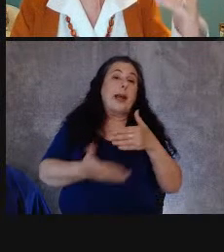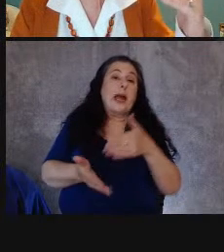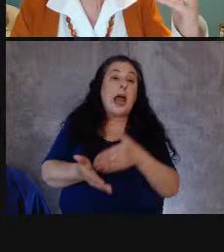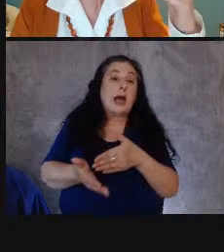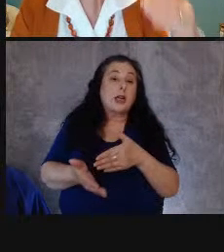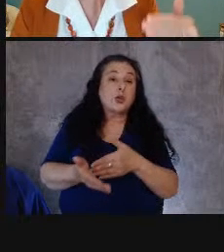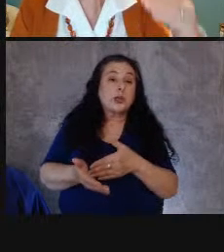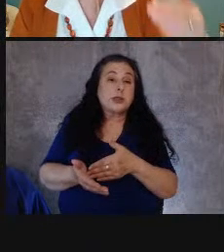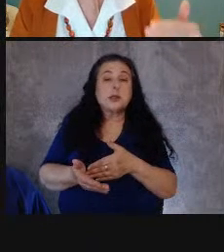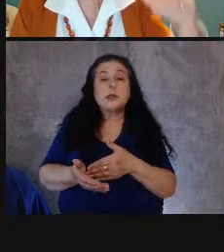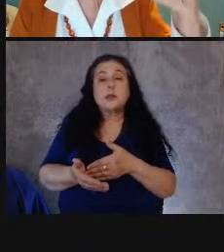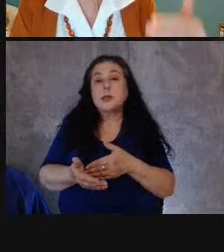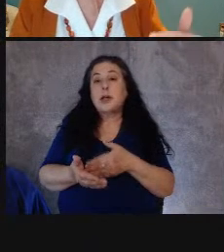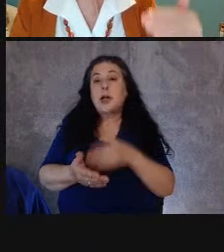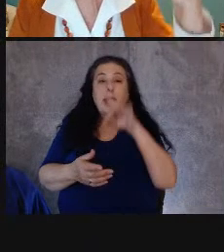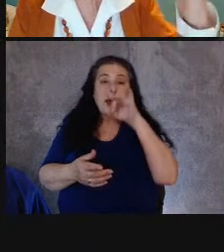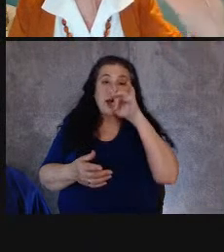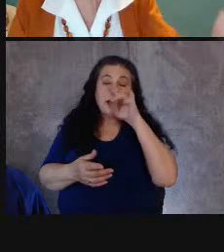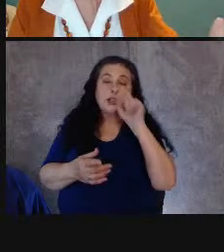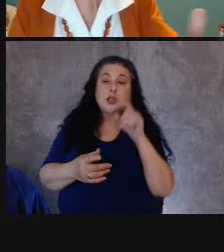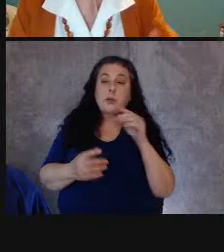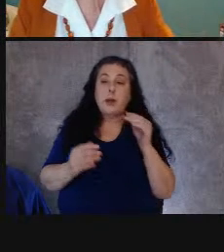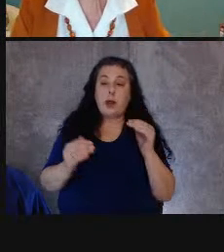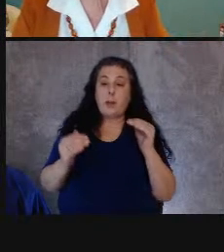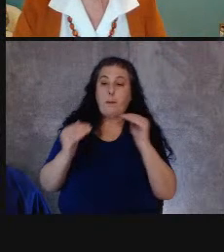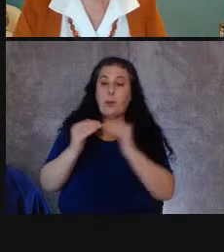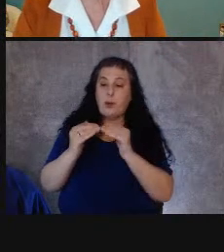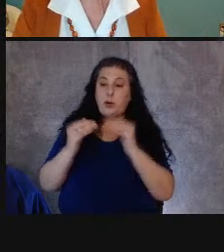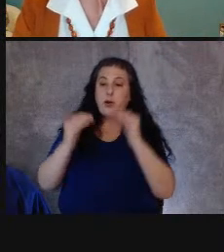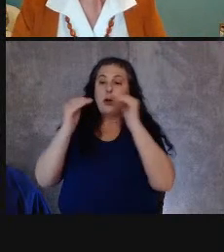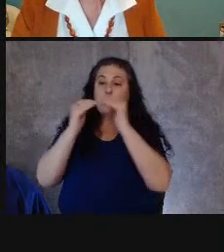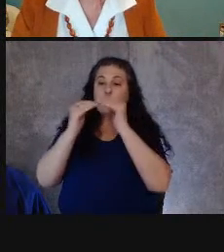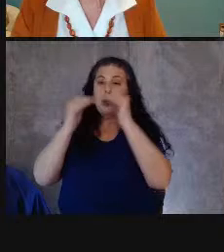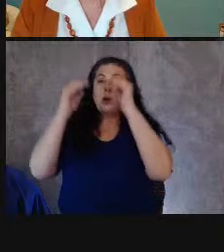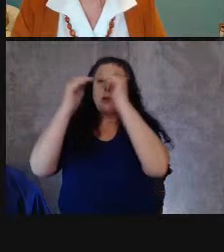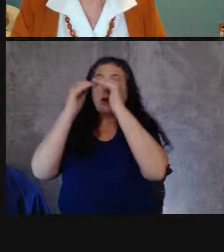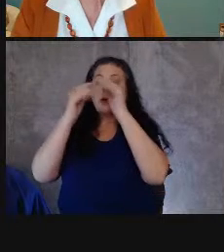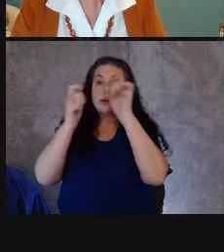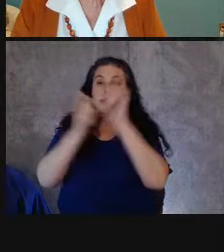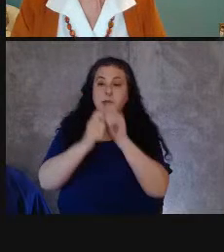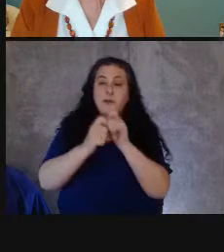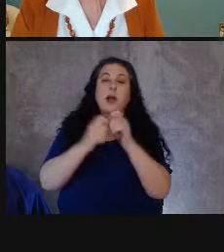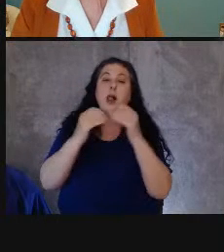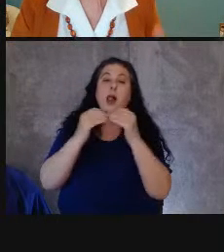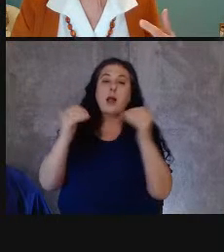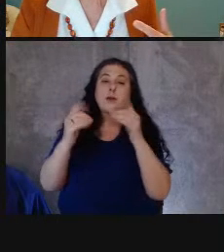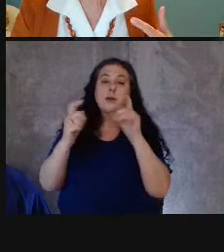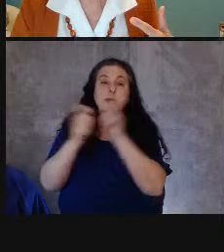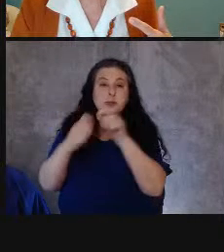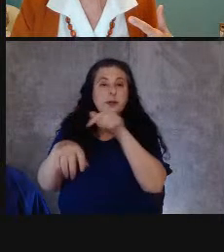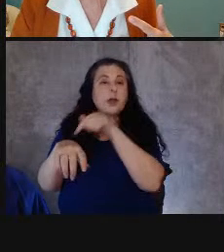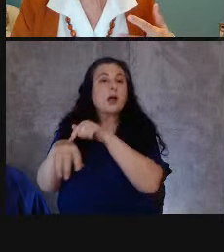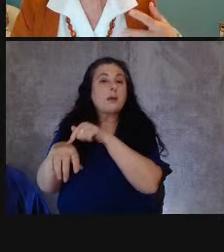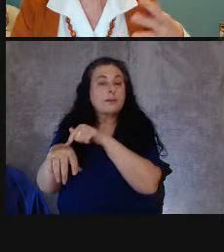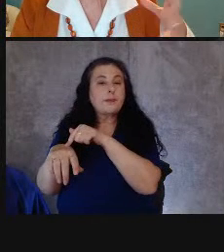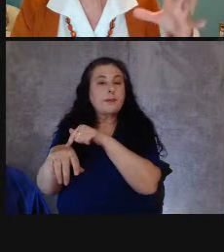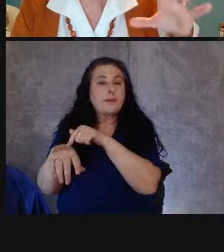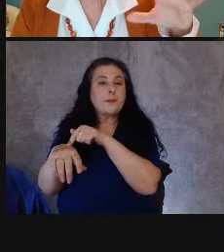kids should be hitting certain benchmarks at certain times. And